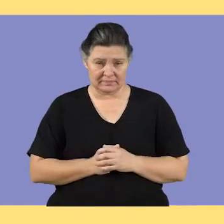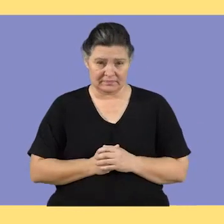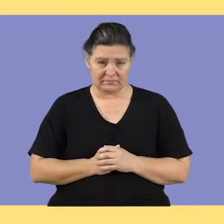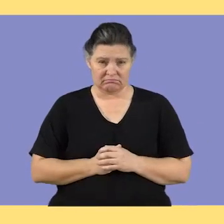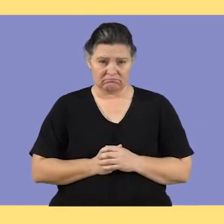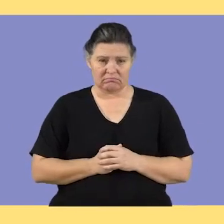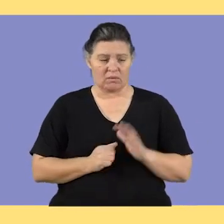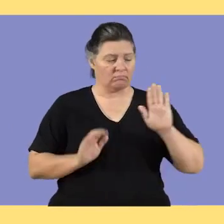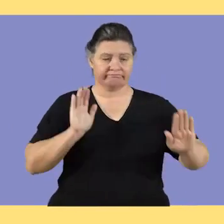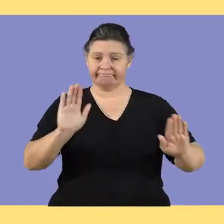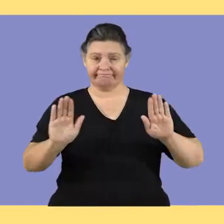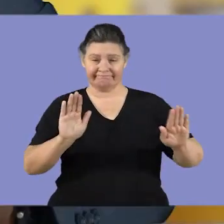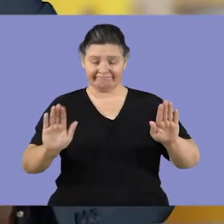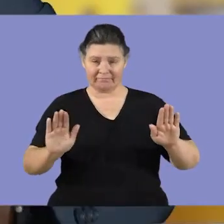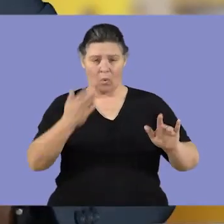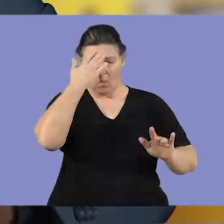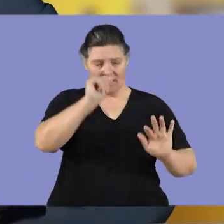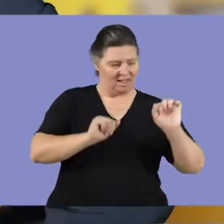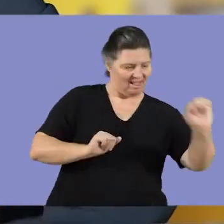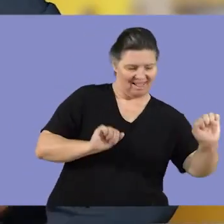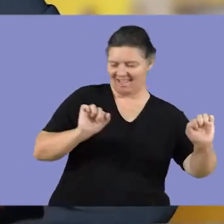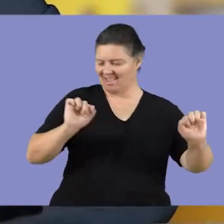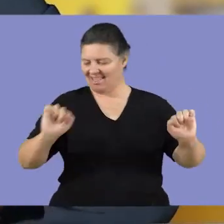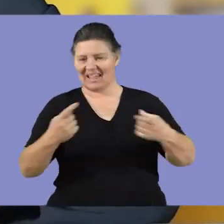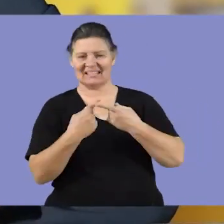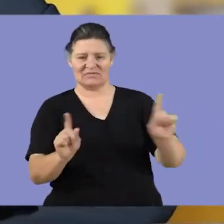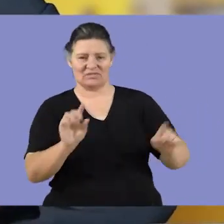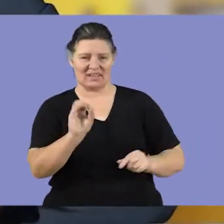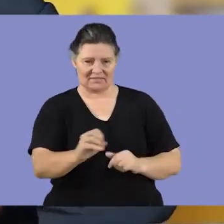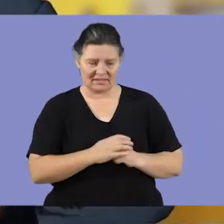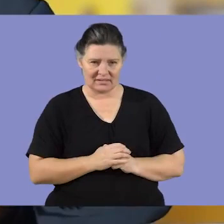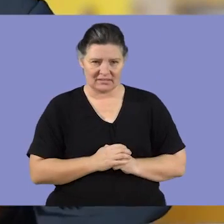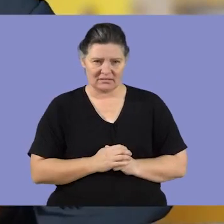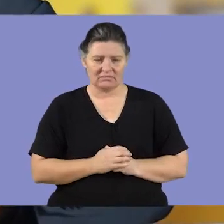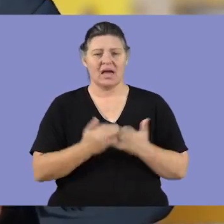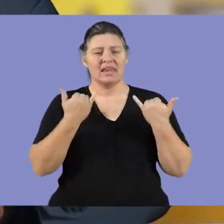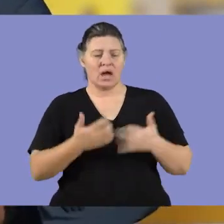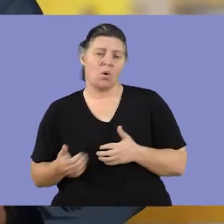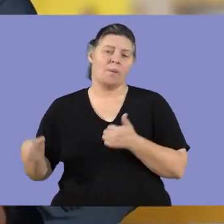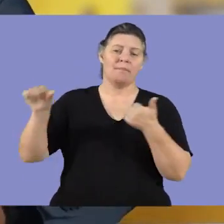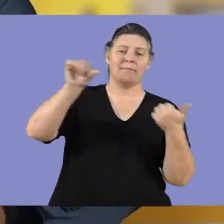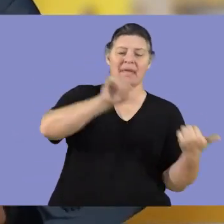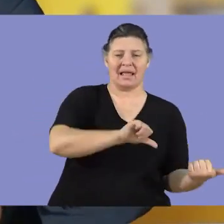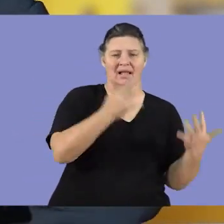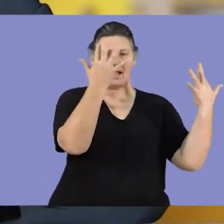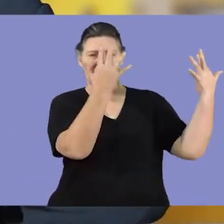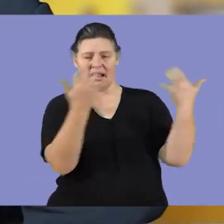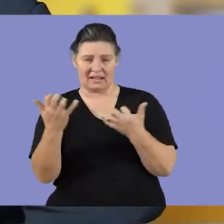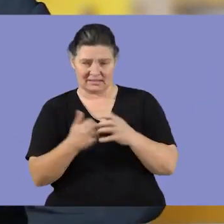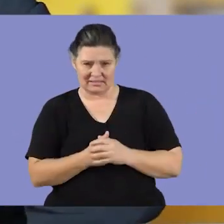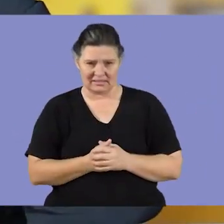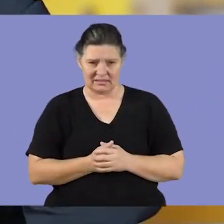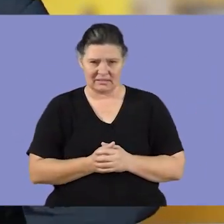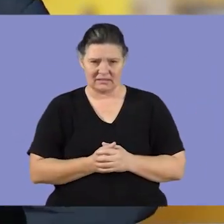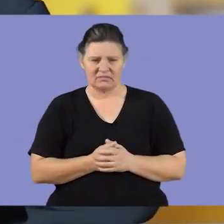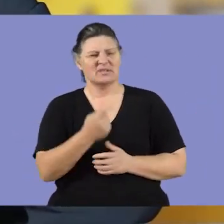Now that we have characterized our two different types of businesses, I want us to quickly go back now to those